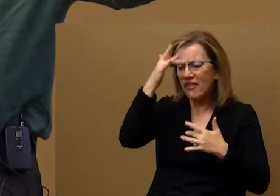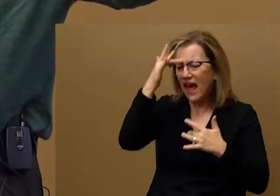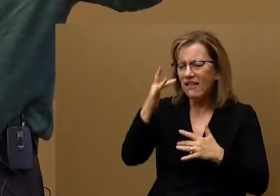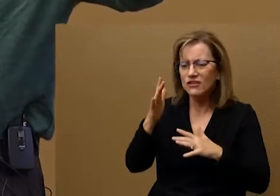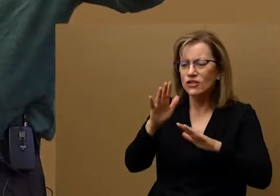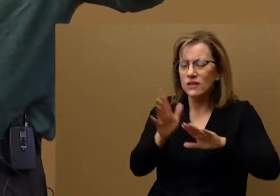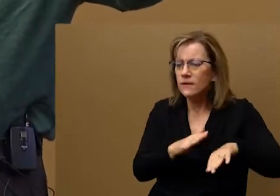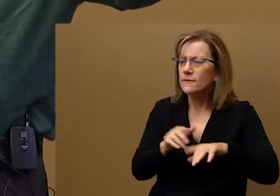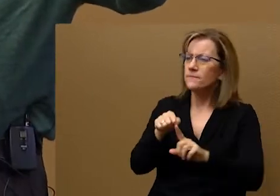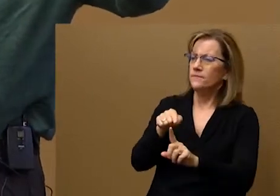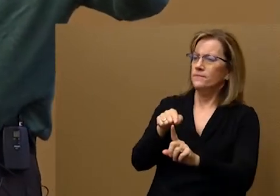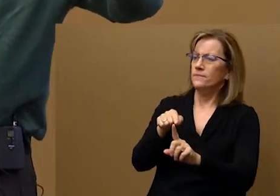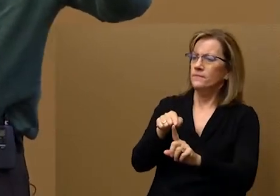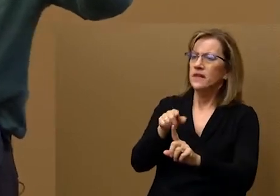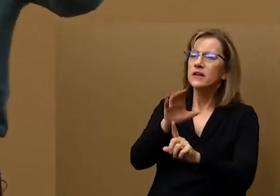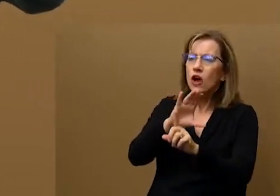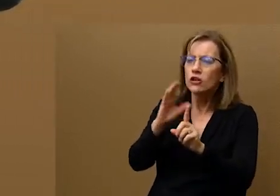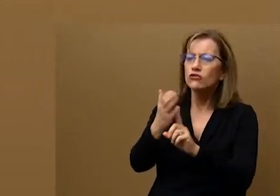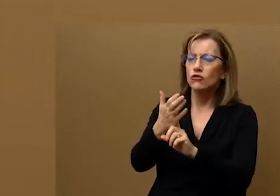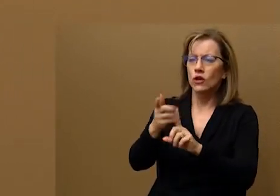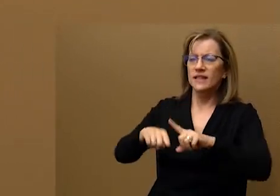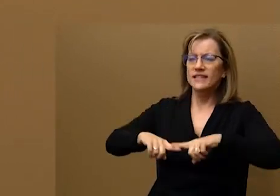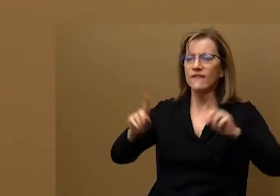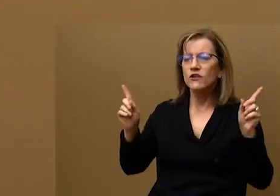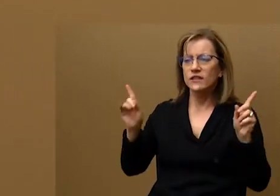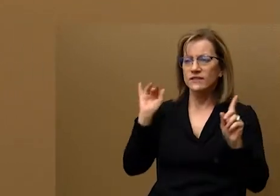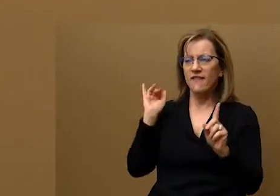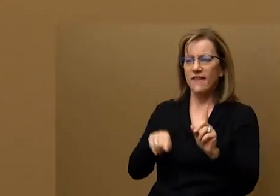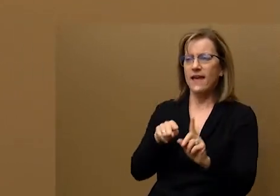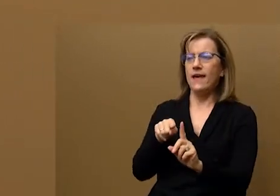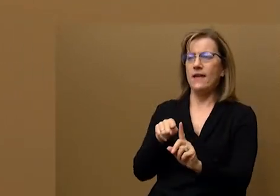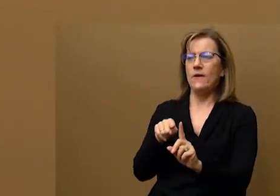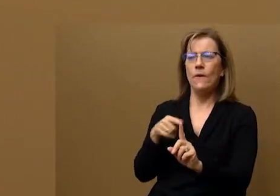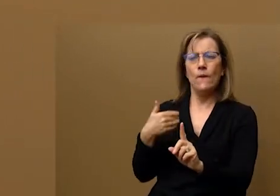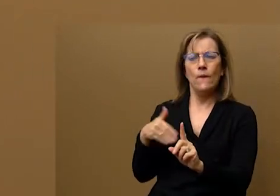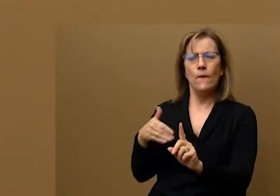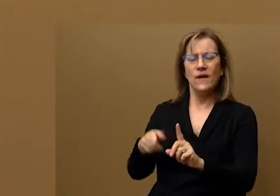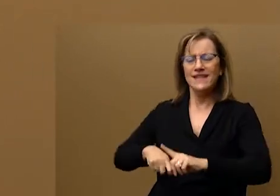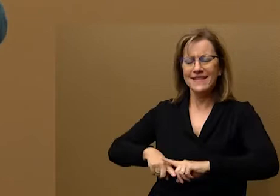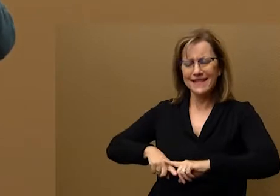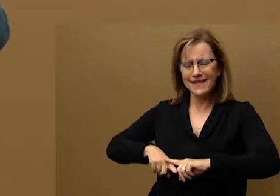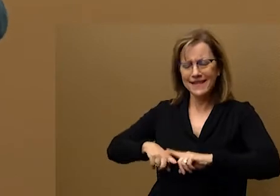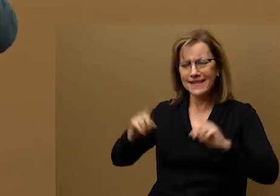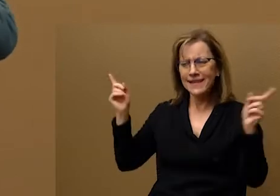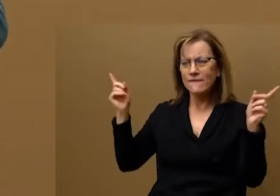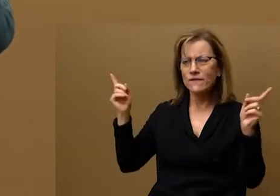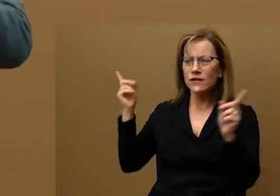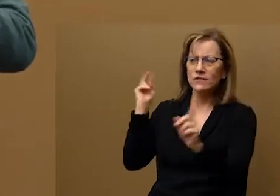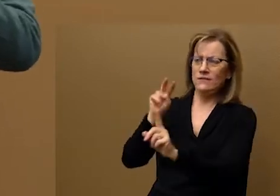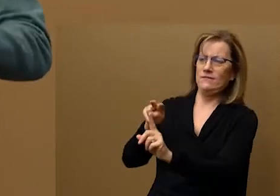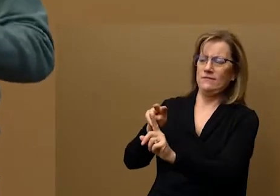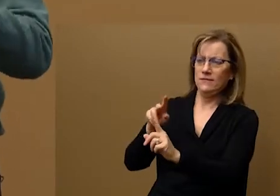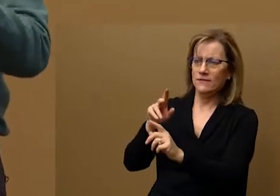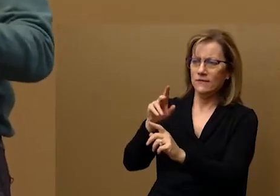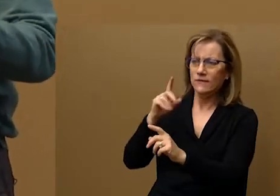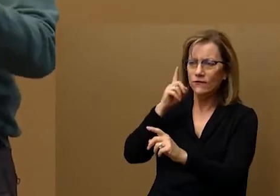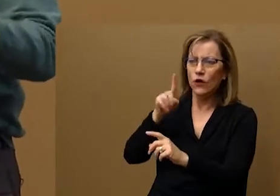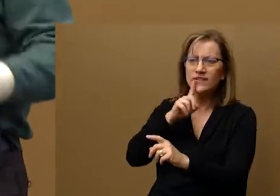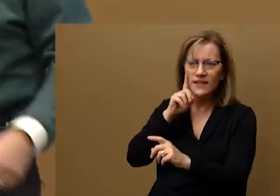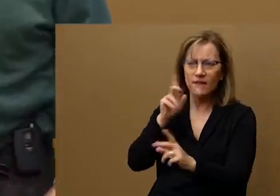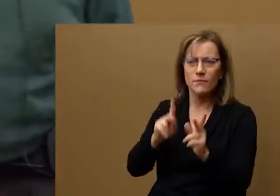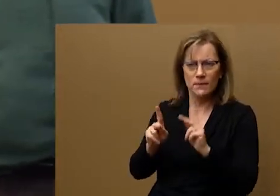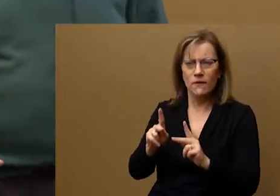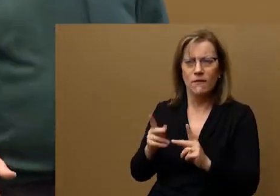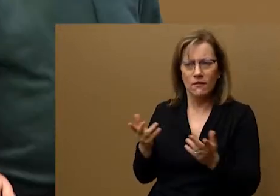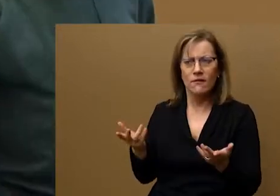medical pathology, but look at it as cultural difference. That's a very, very different way to think about